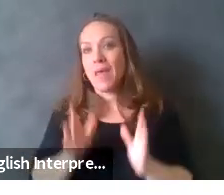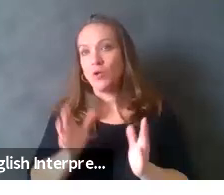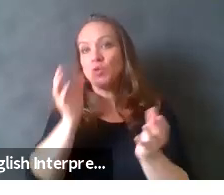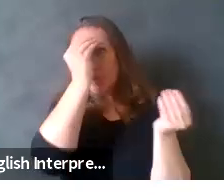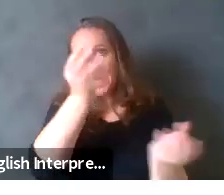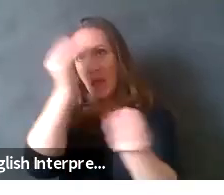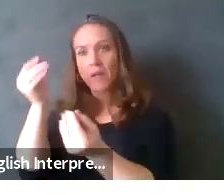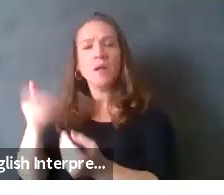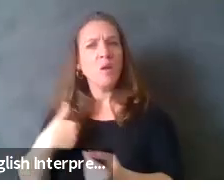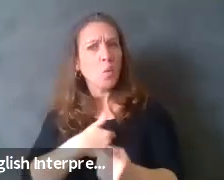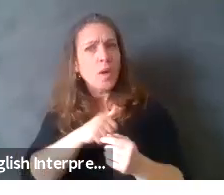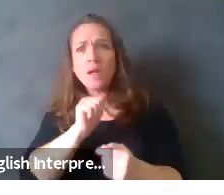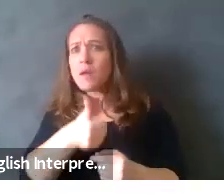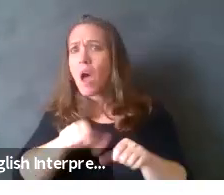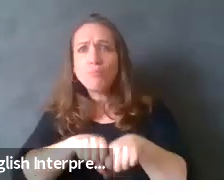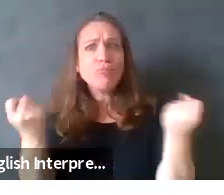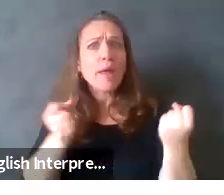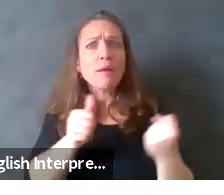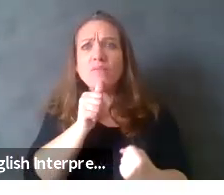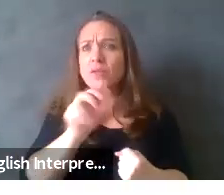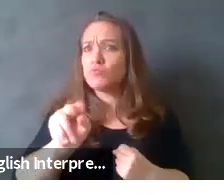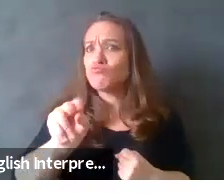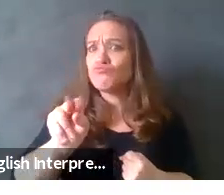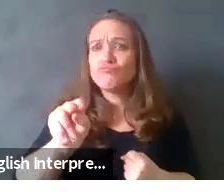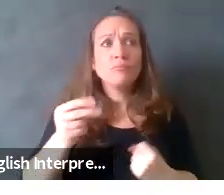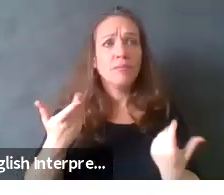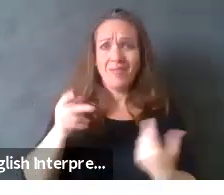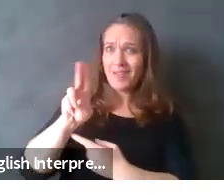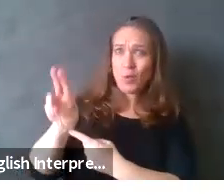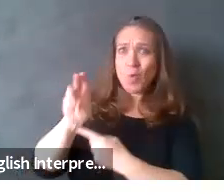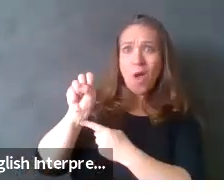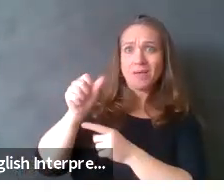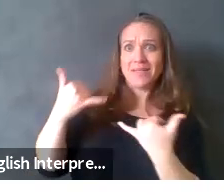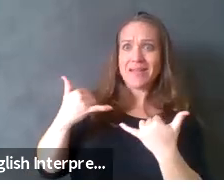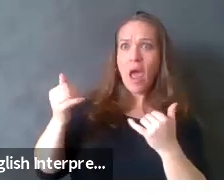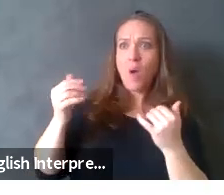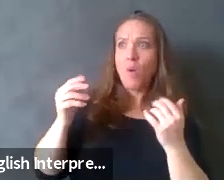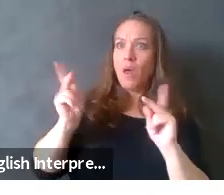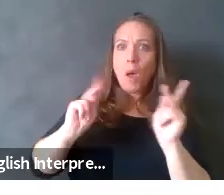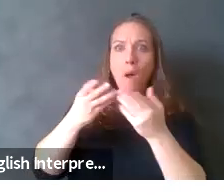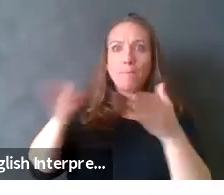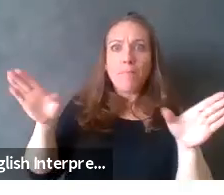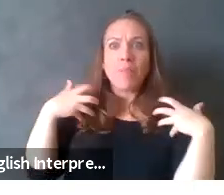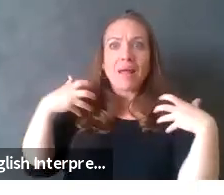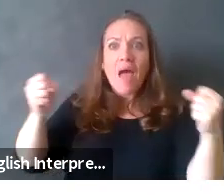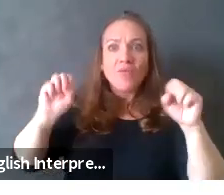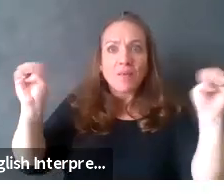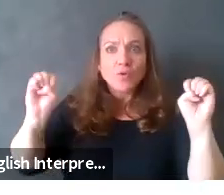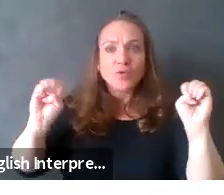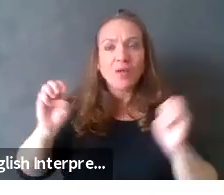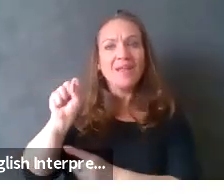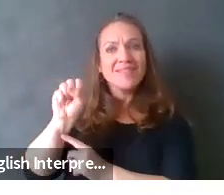against confidentiality. The United States is in a public health emergency declared by the Secretary of Health and